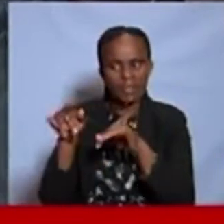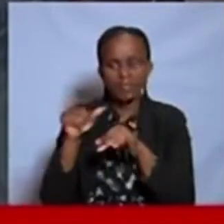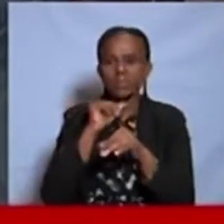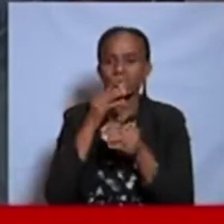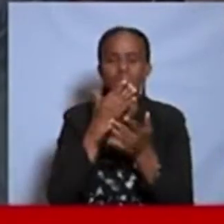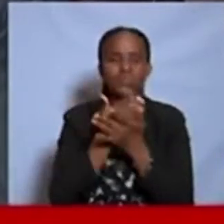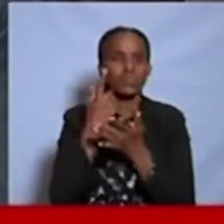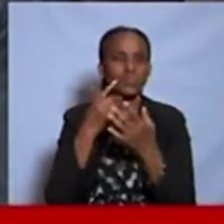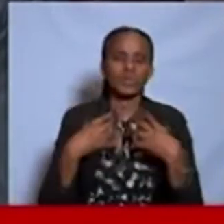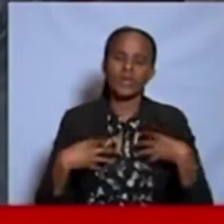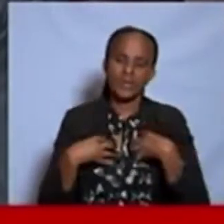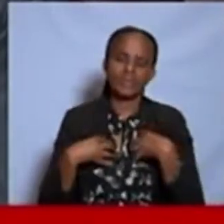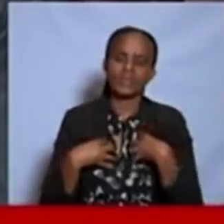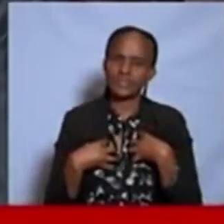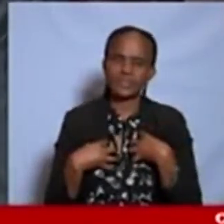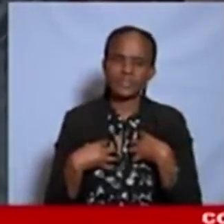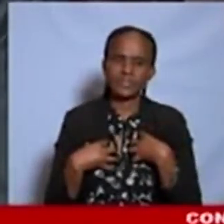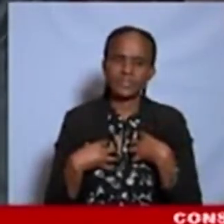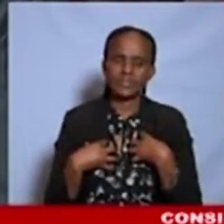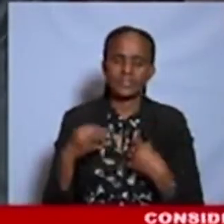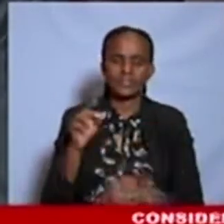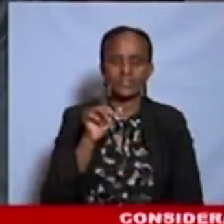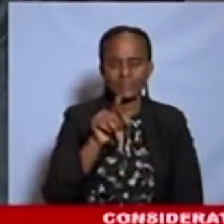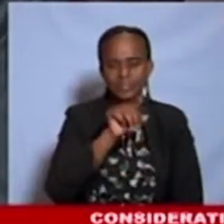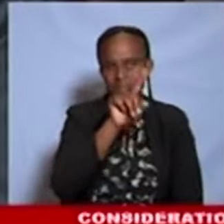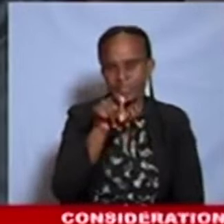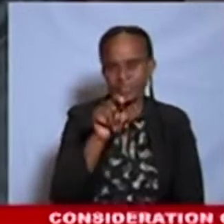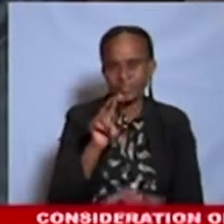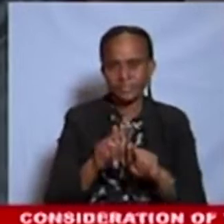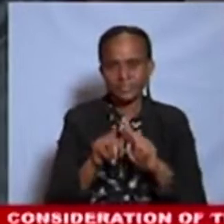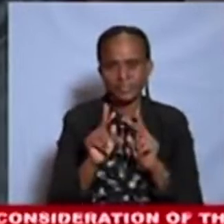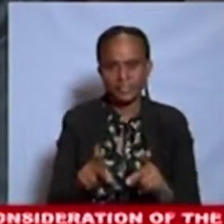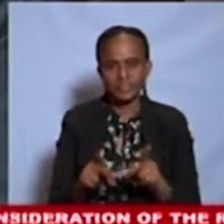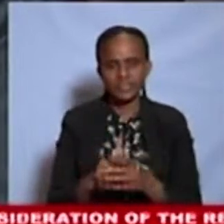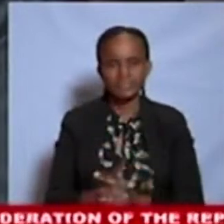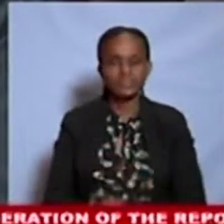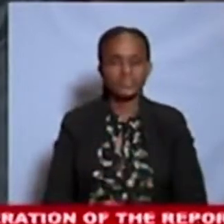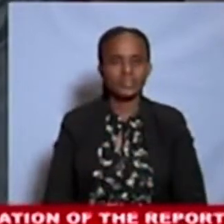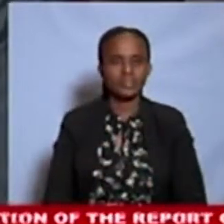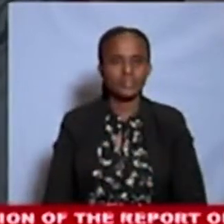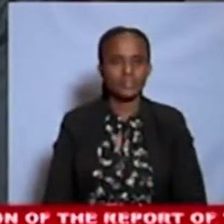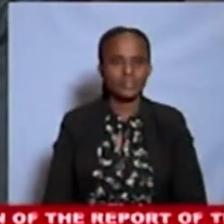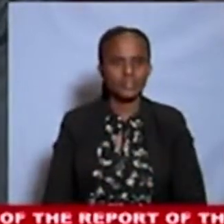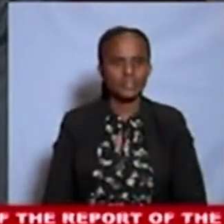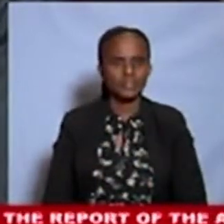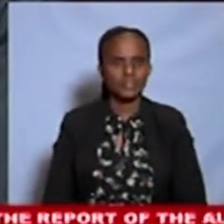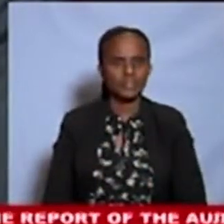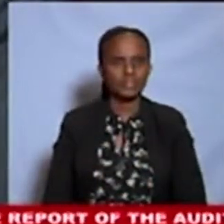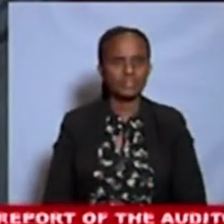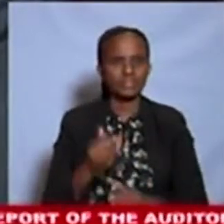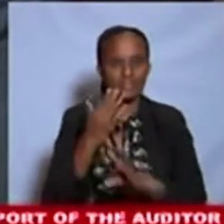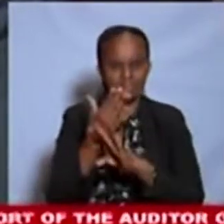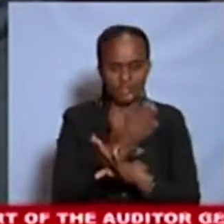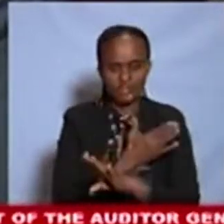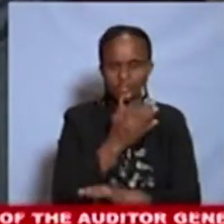for the animals. So your question, Chair, why going ahead before